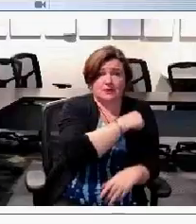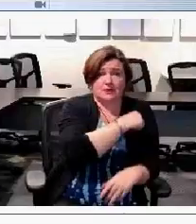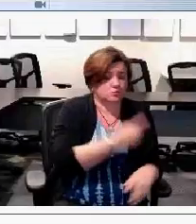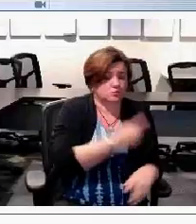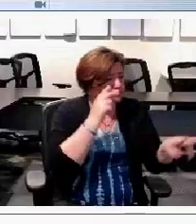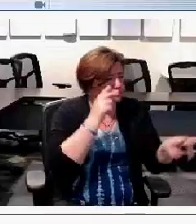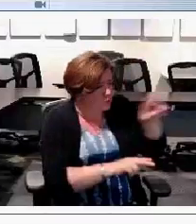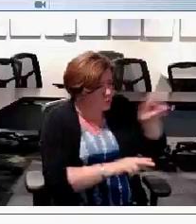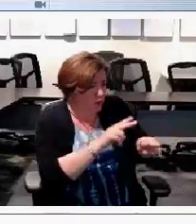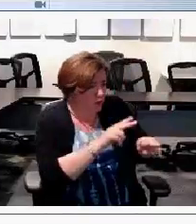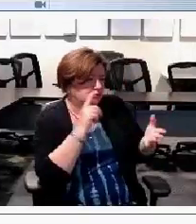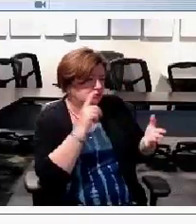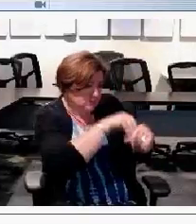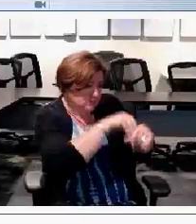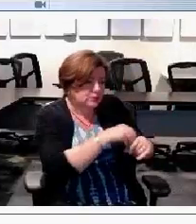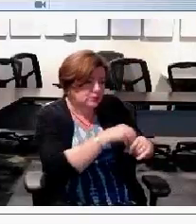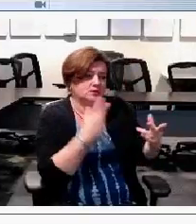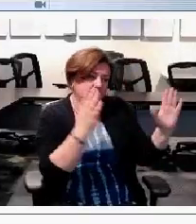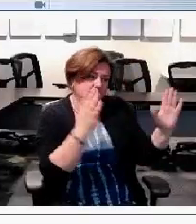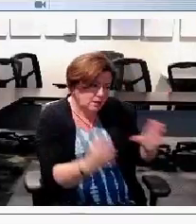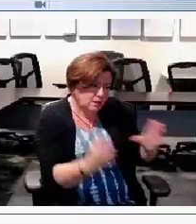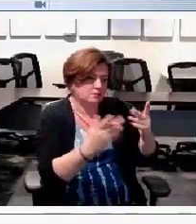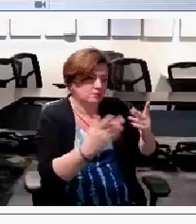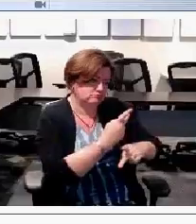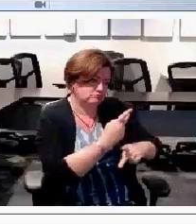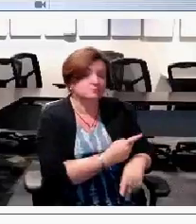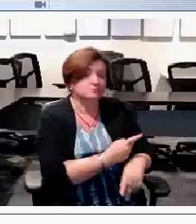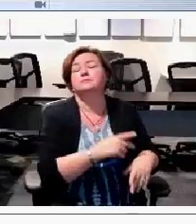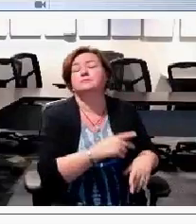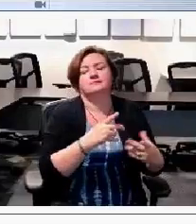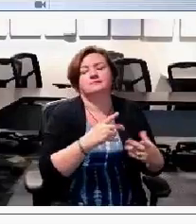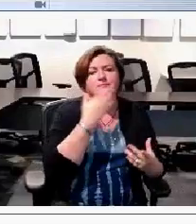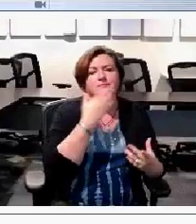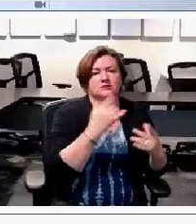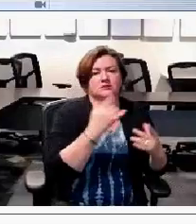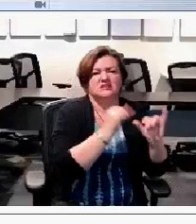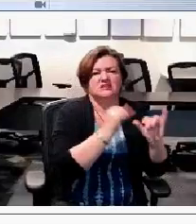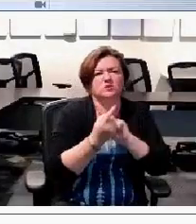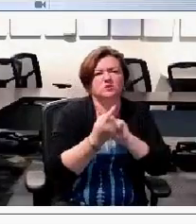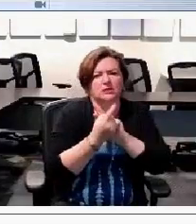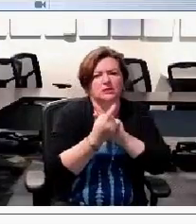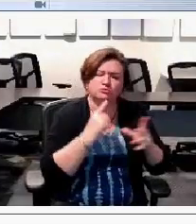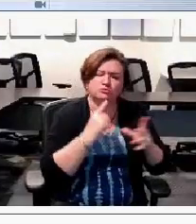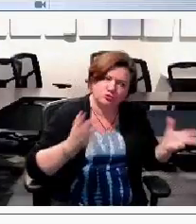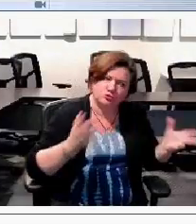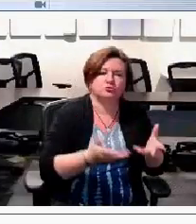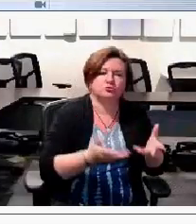or participate or plan with us, as well as individual sessions. We just try to encourage an open door. So if people want